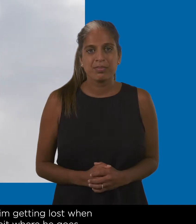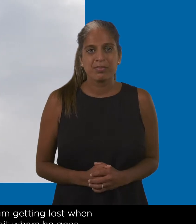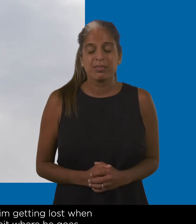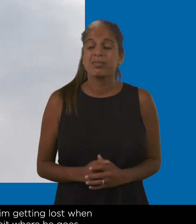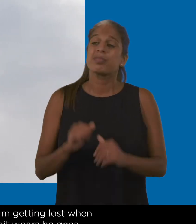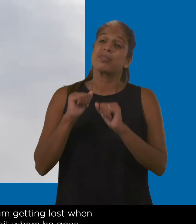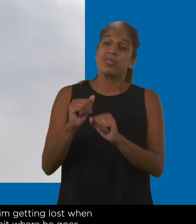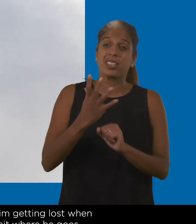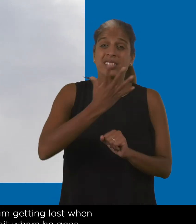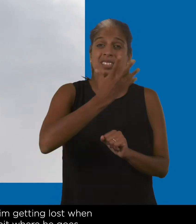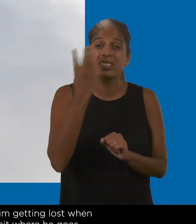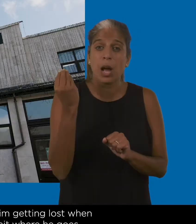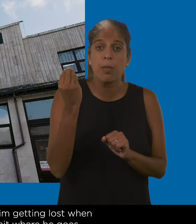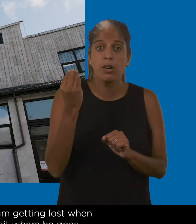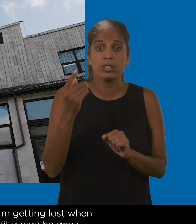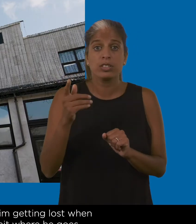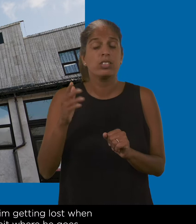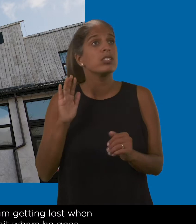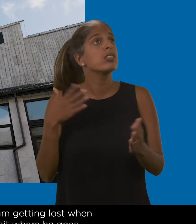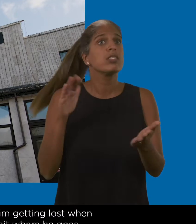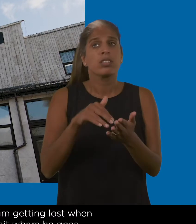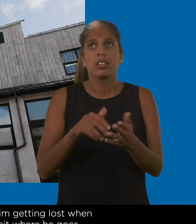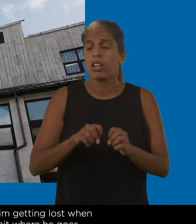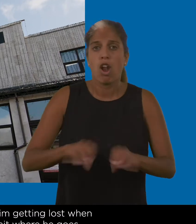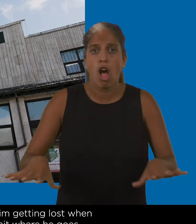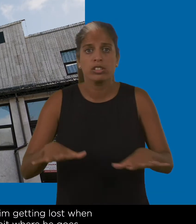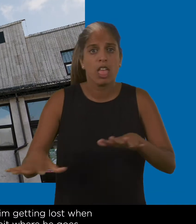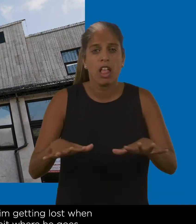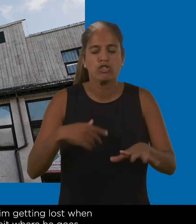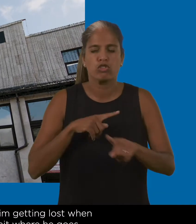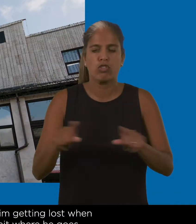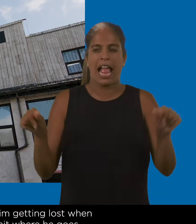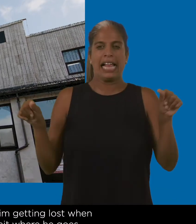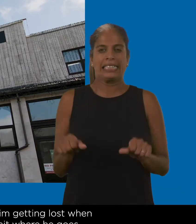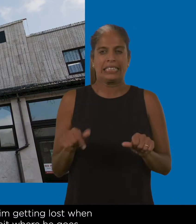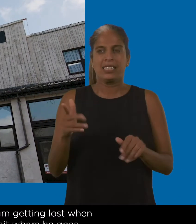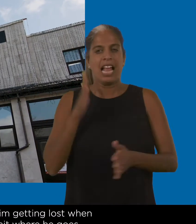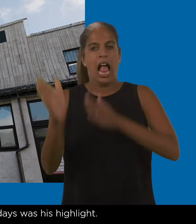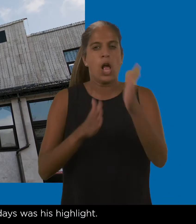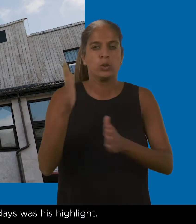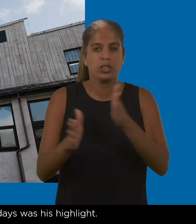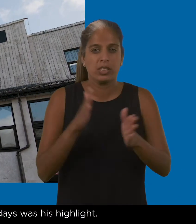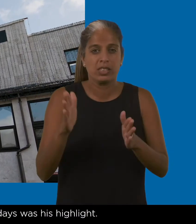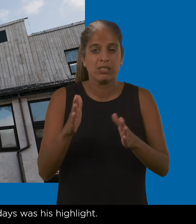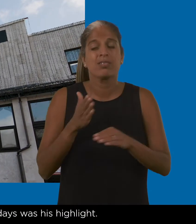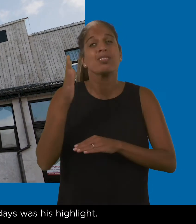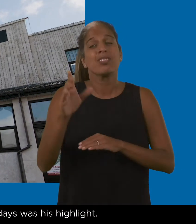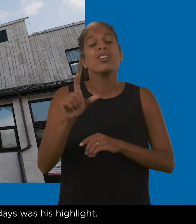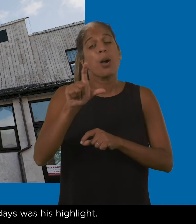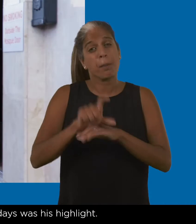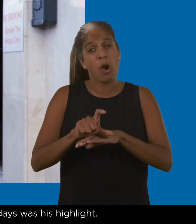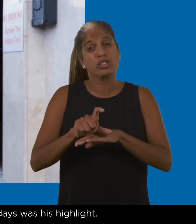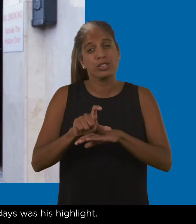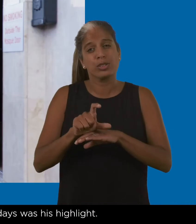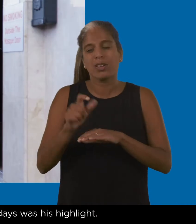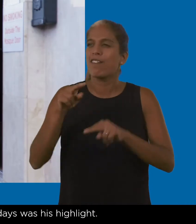Because of his dementia and him getting lost when he goes outside, we try to limit where he goes. And going to the mosque on Fridays